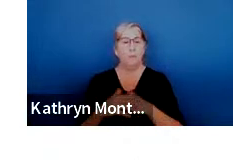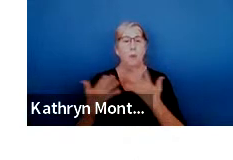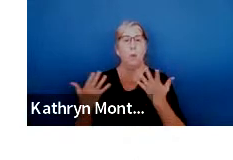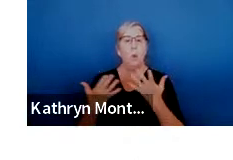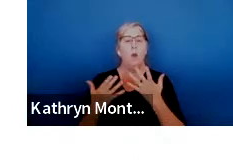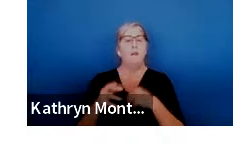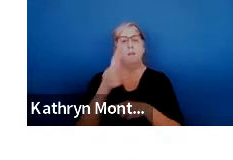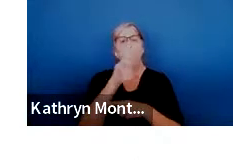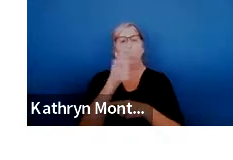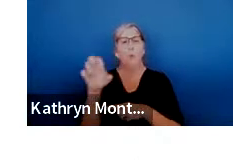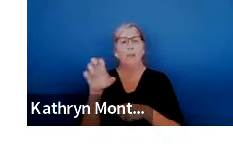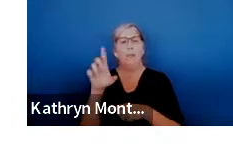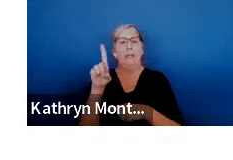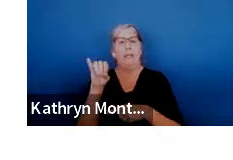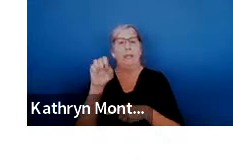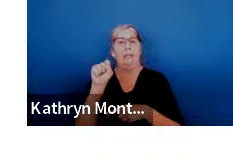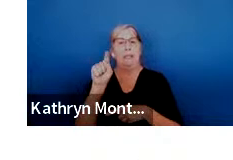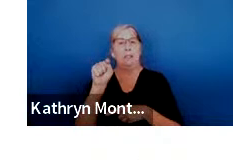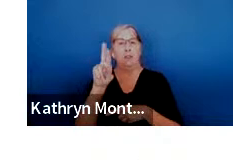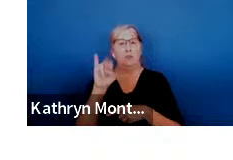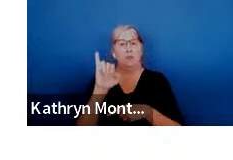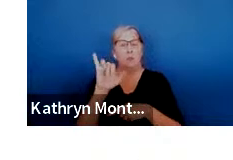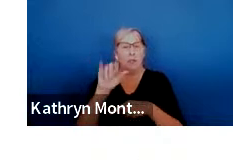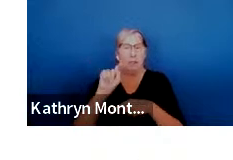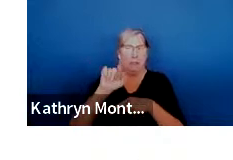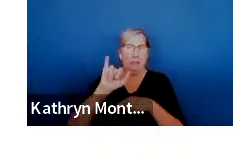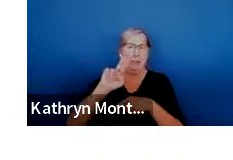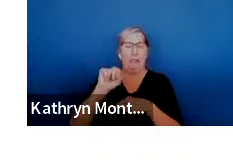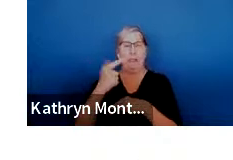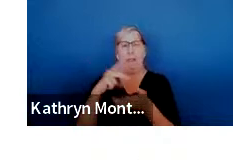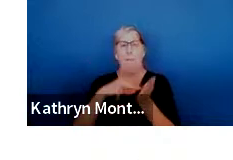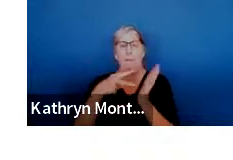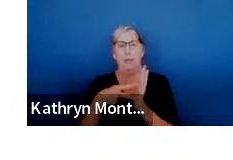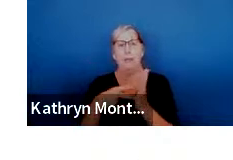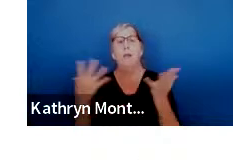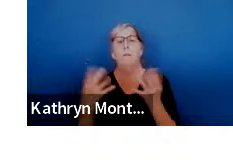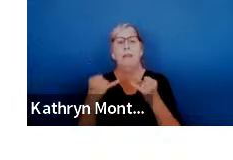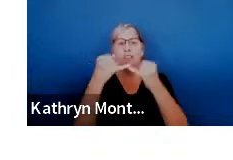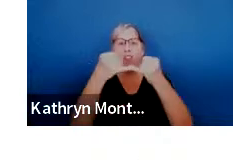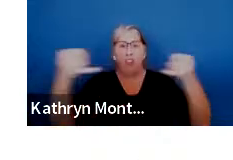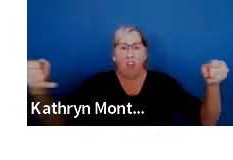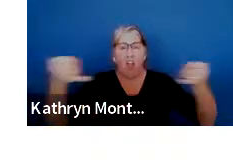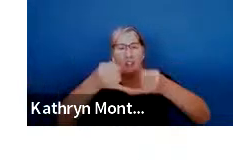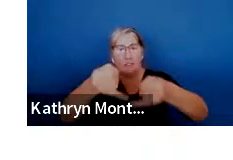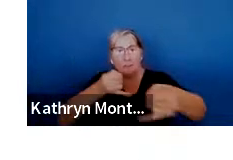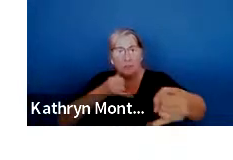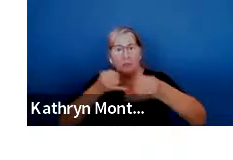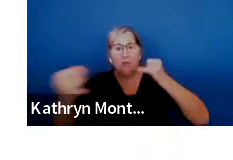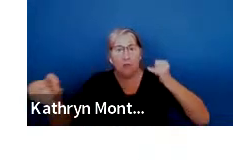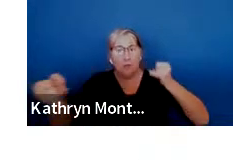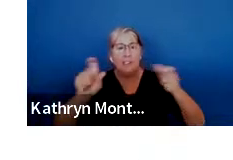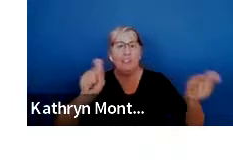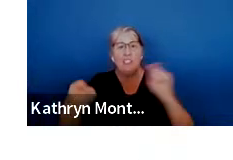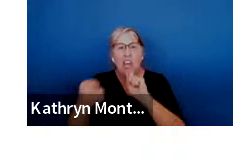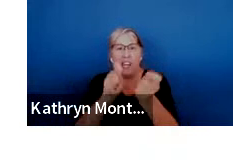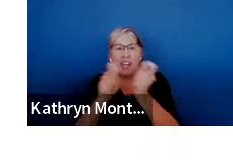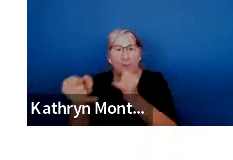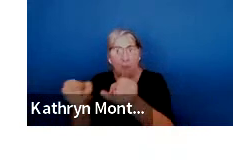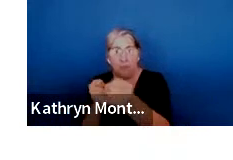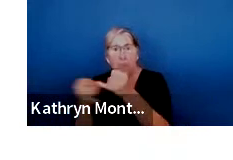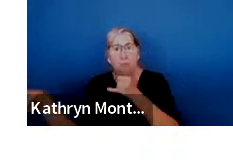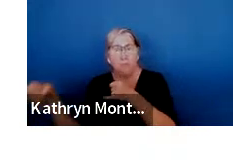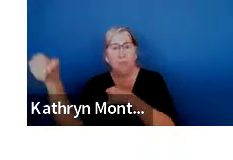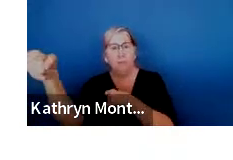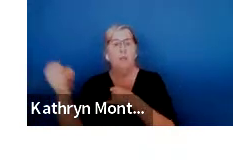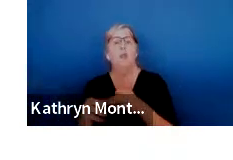redistricting? Well, redistricting is the redrawing of district boundaries. And this happens